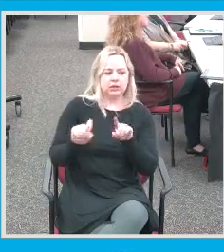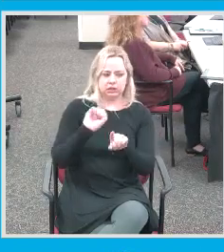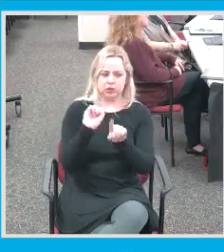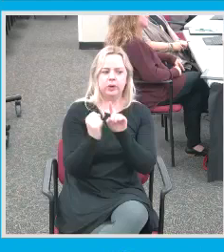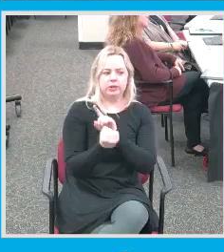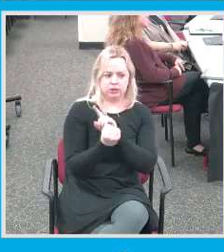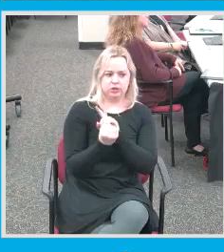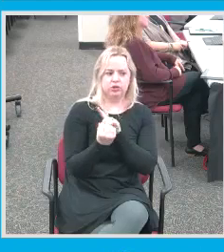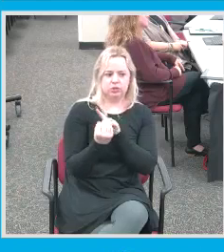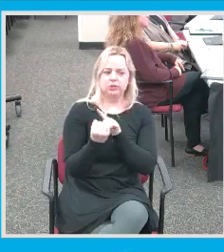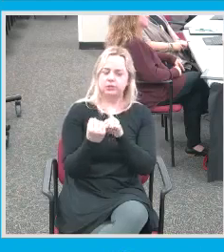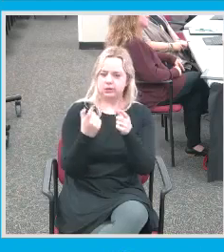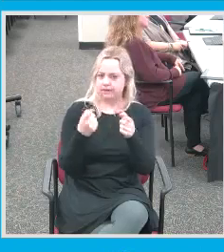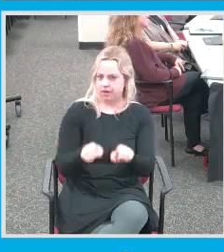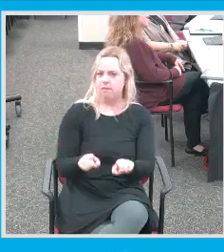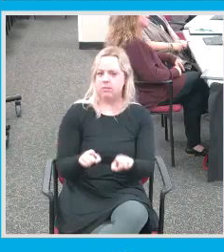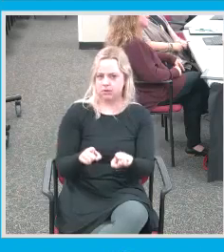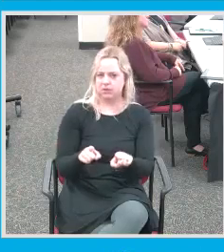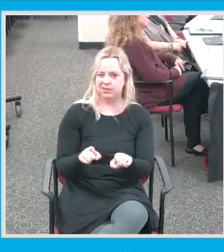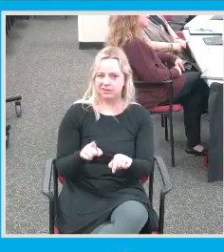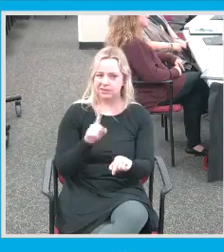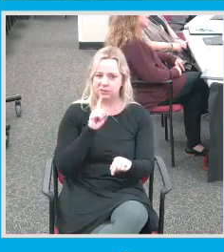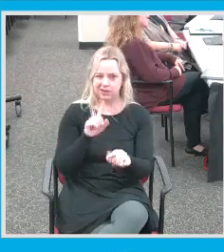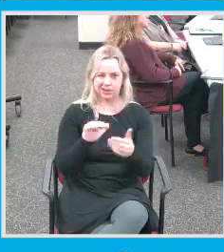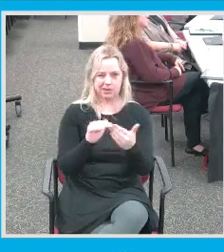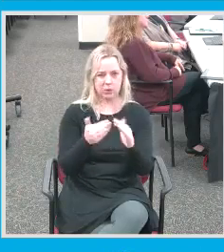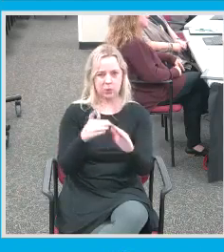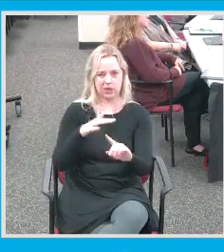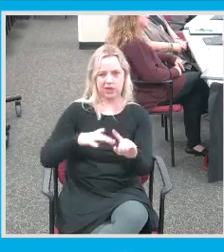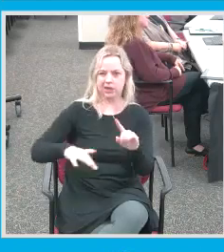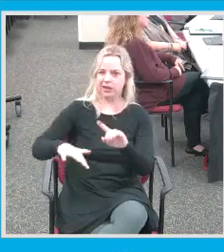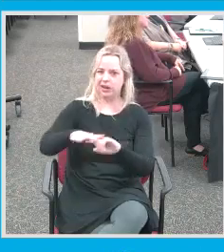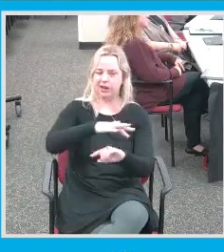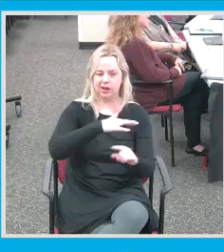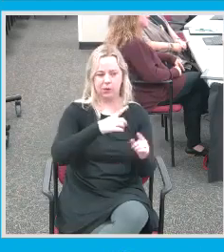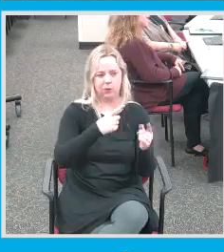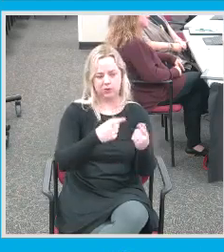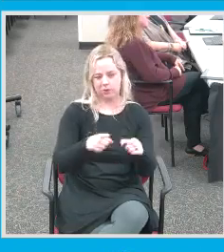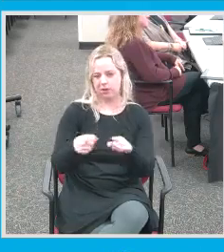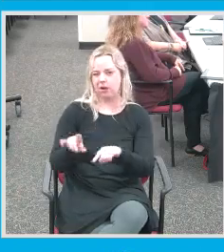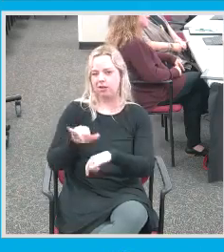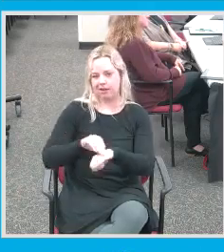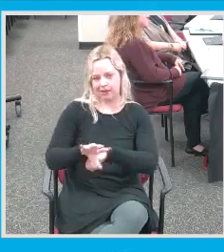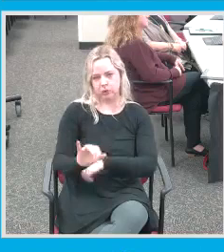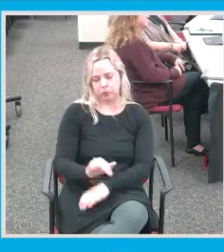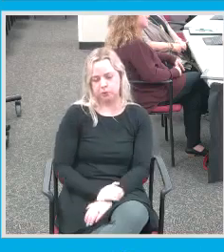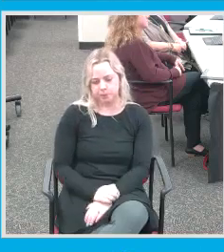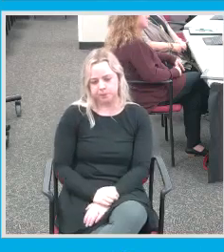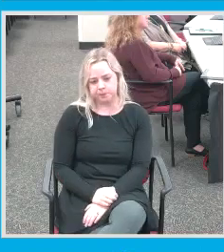our communities, even just the climate of our community and the things that we're talking about.